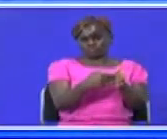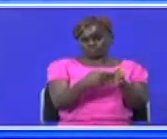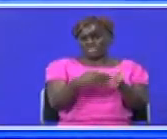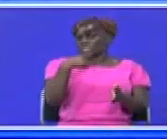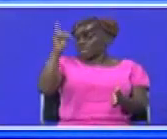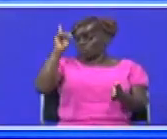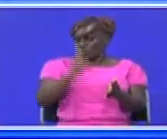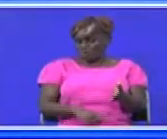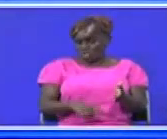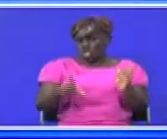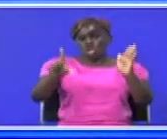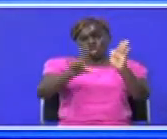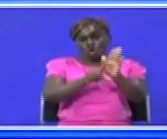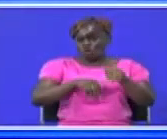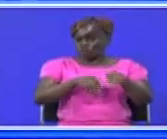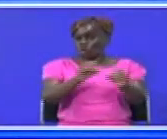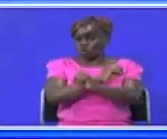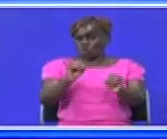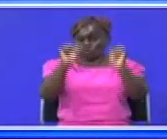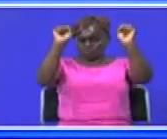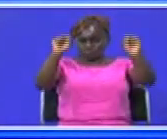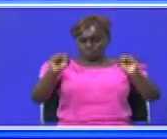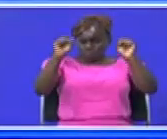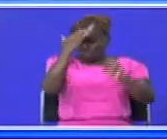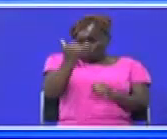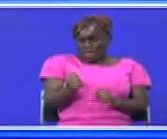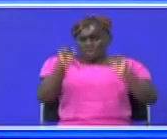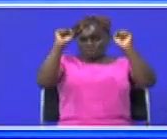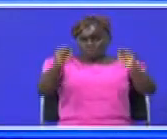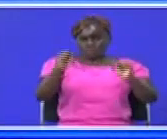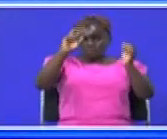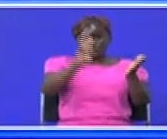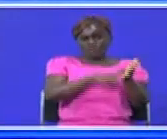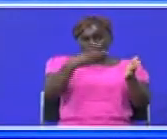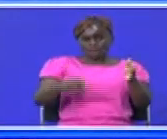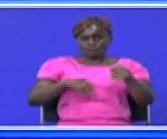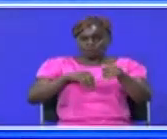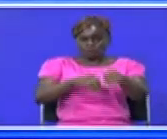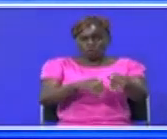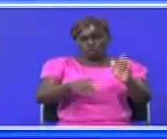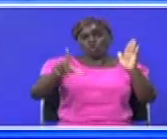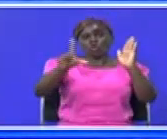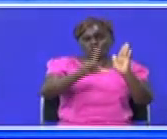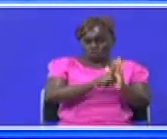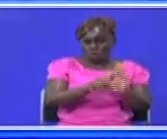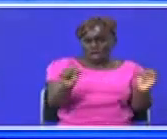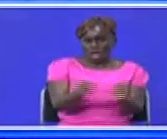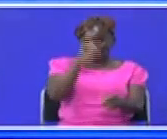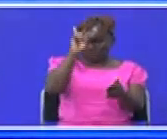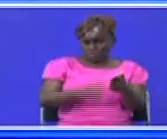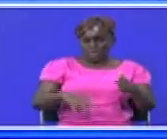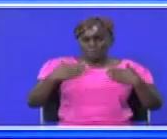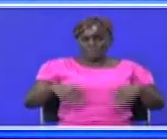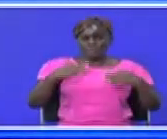they called unlawful demonstrations on grounds that the protesters have failed to comply with the law, leading to the loss of